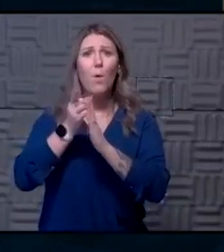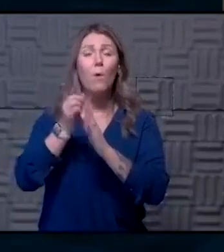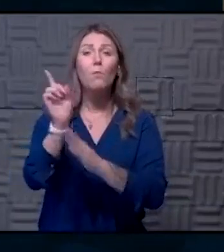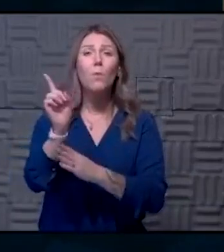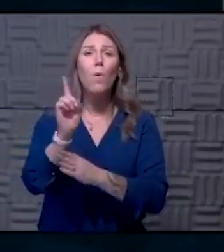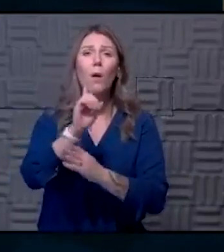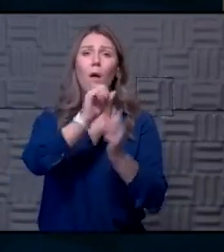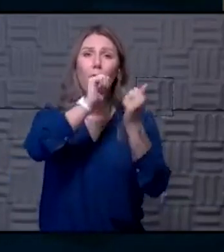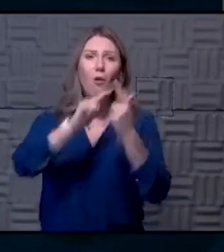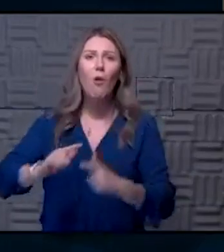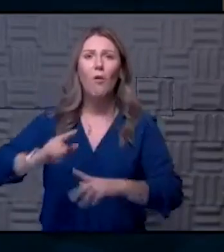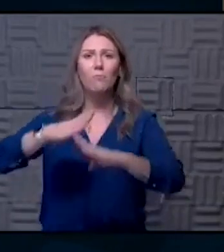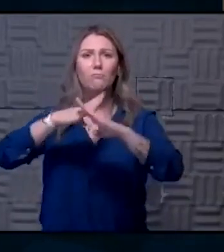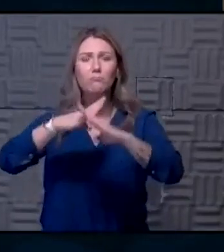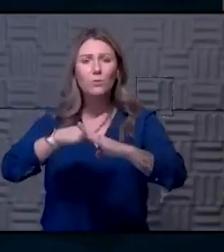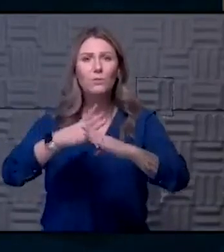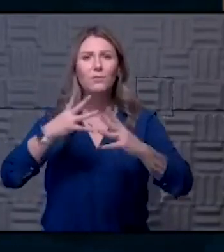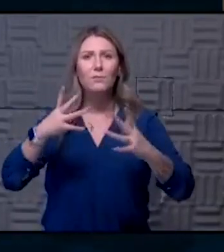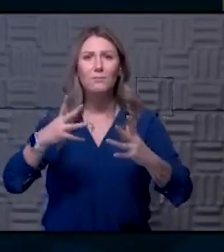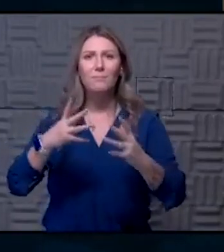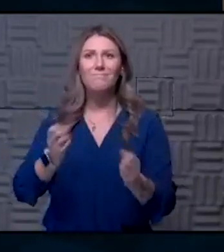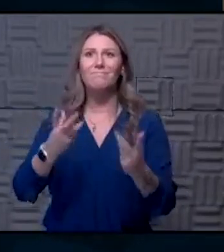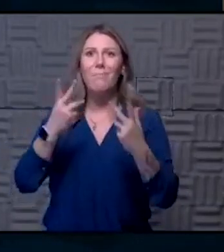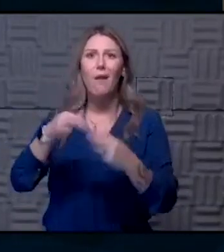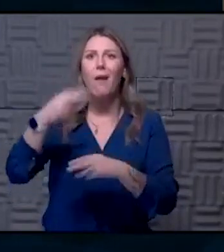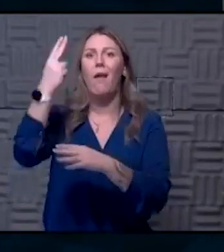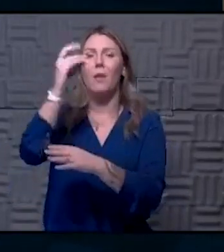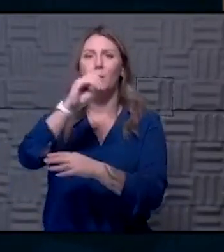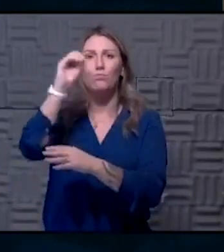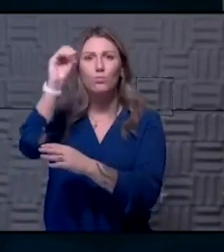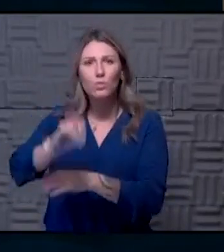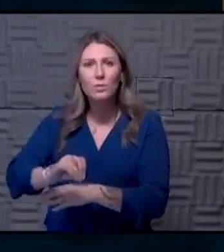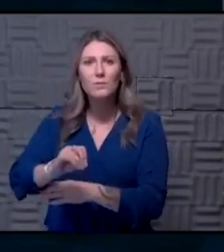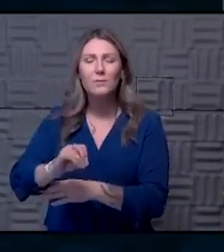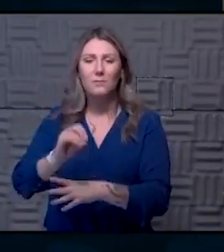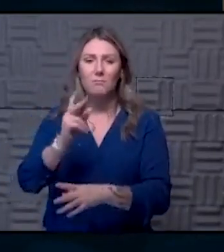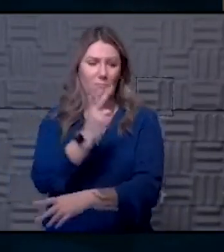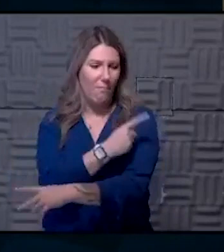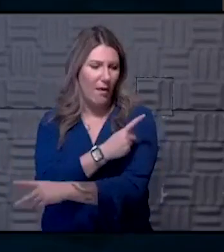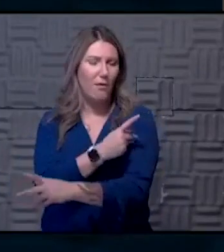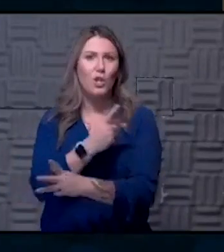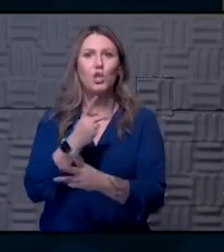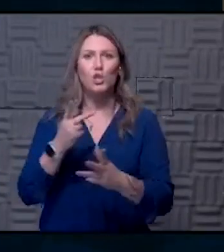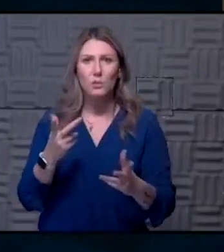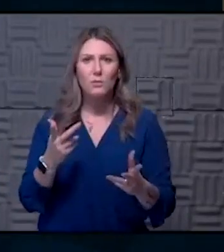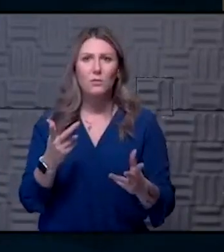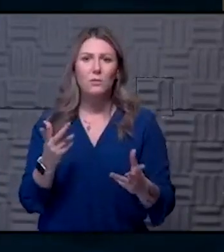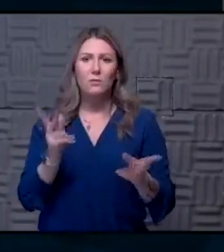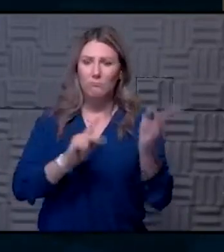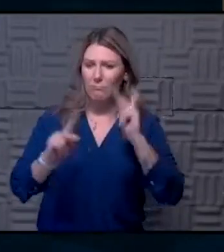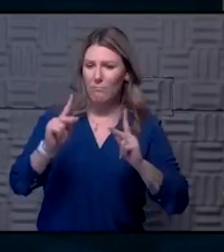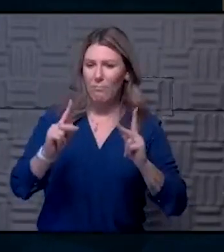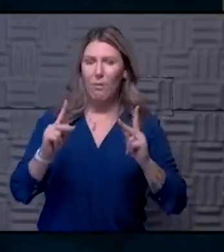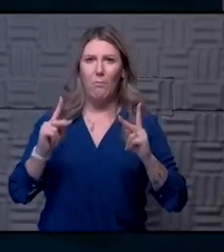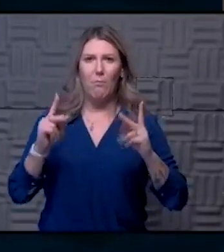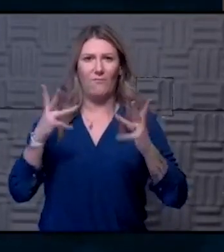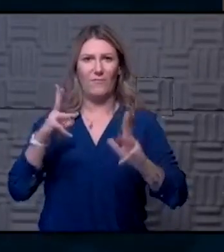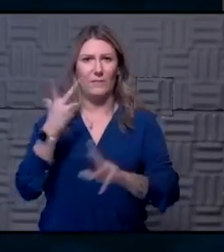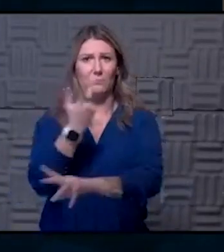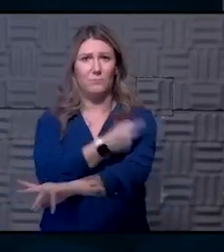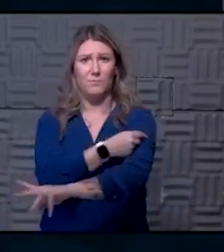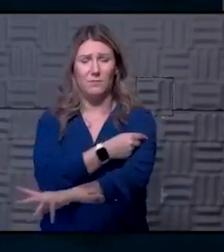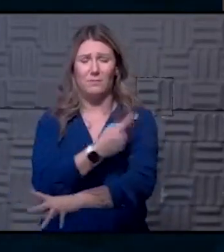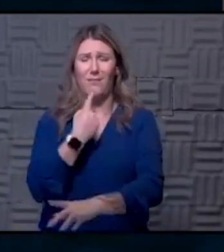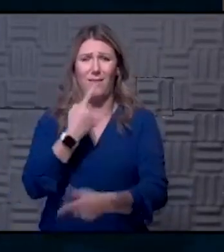all protected and we have a much higher percentage of patients that have people who have received the vaccine. So